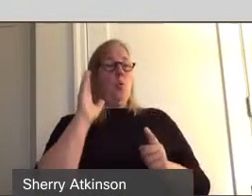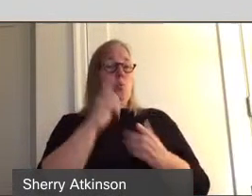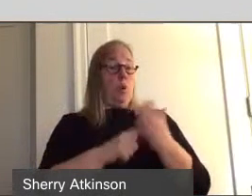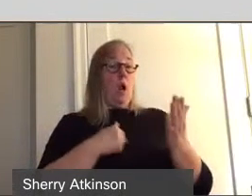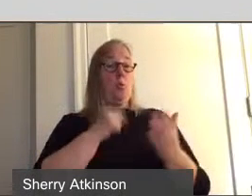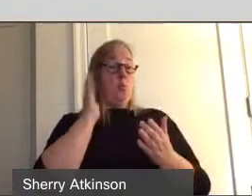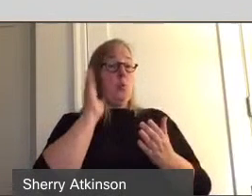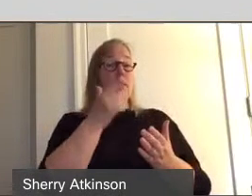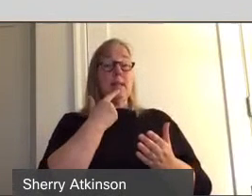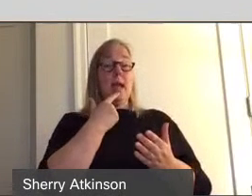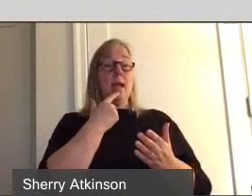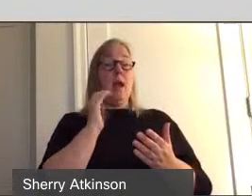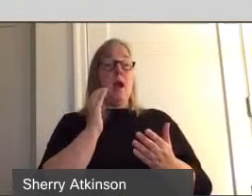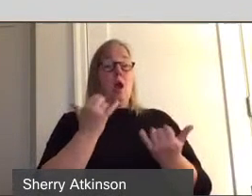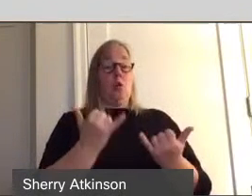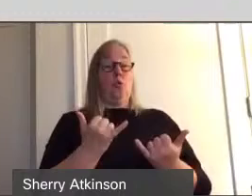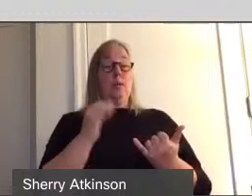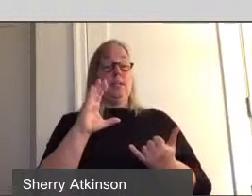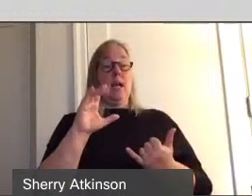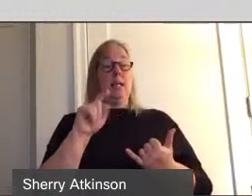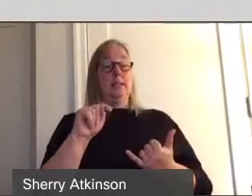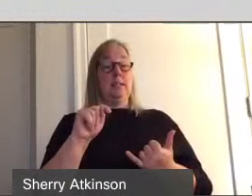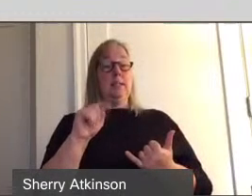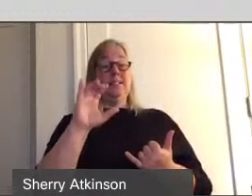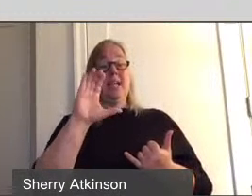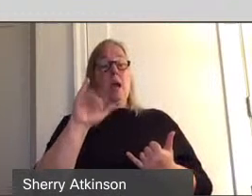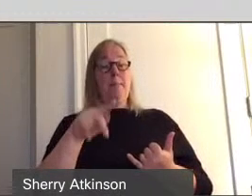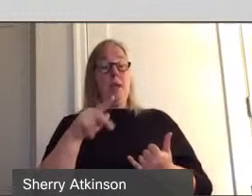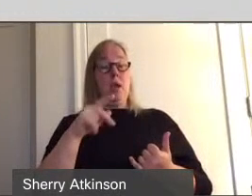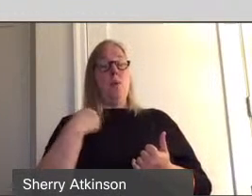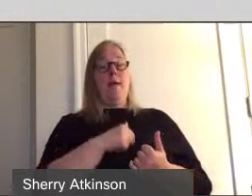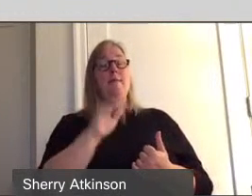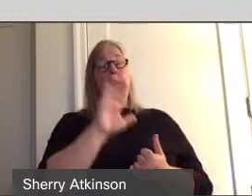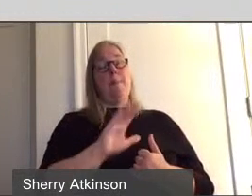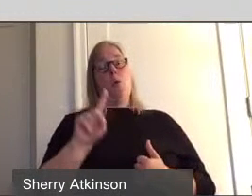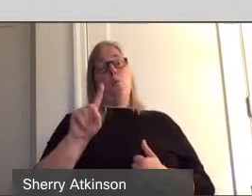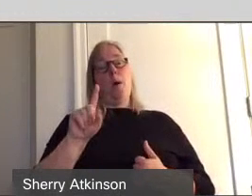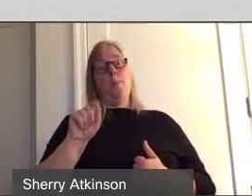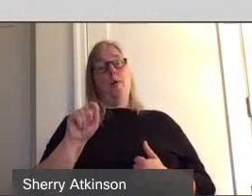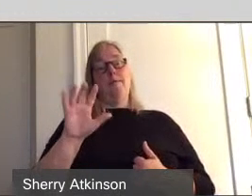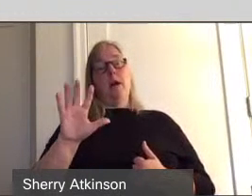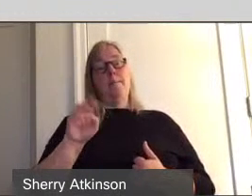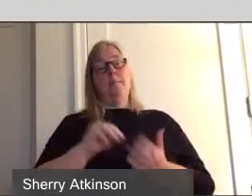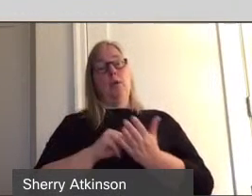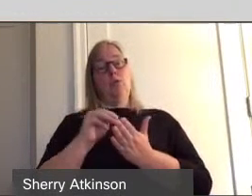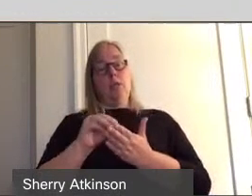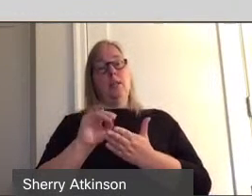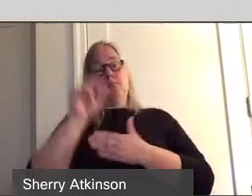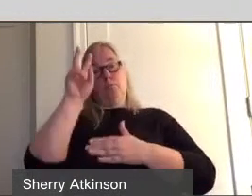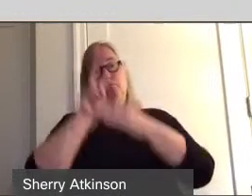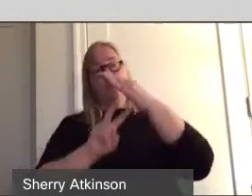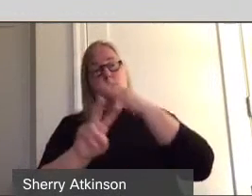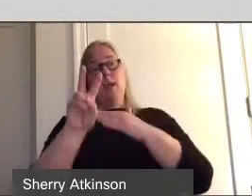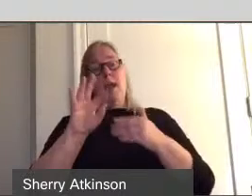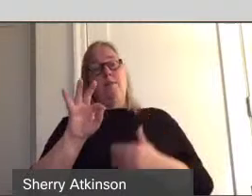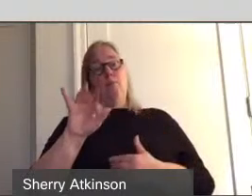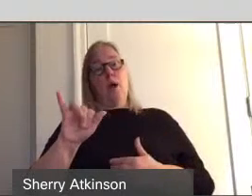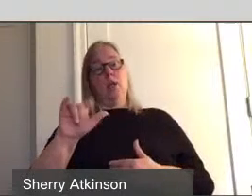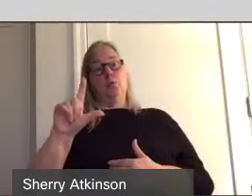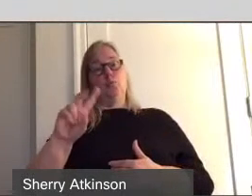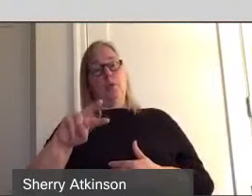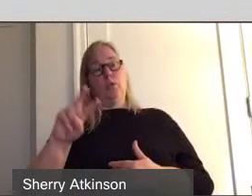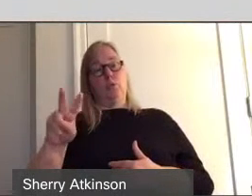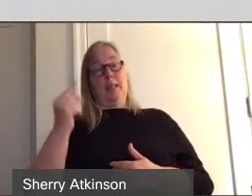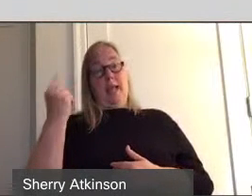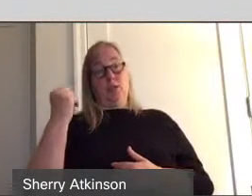current CIP, we have about 1.5 million that was projected in FY22 last year. So we've been targeting those for a lot of the